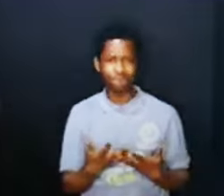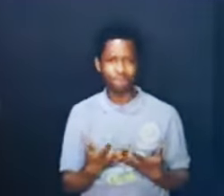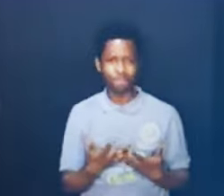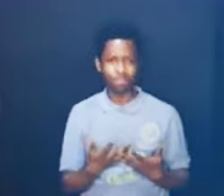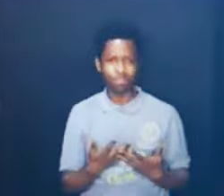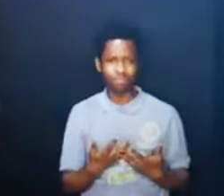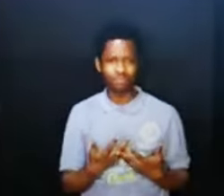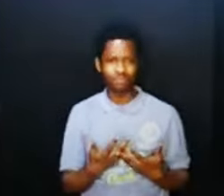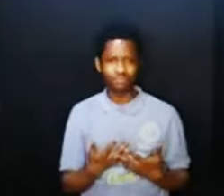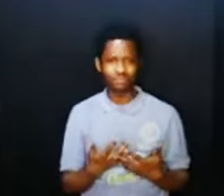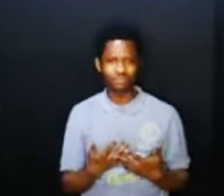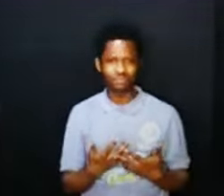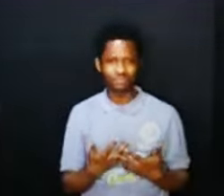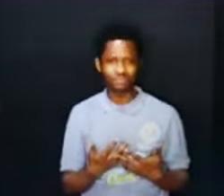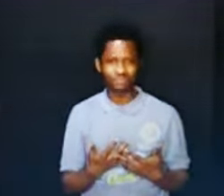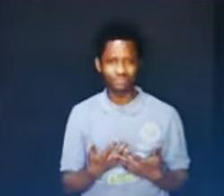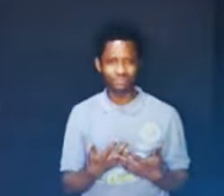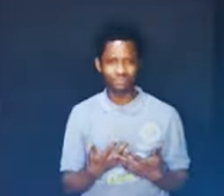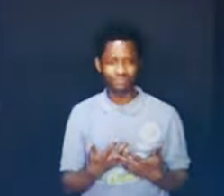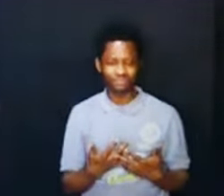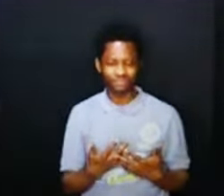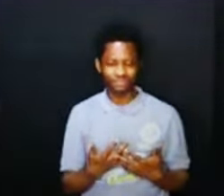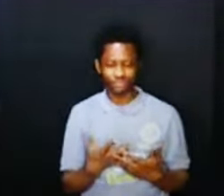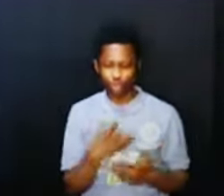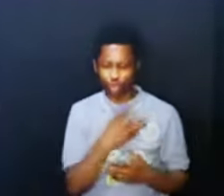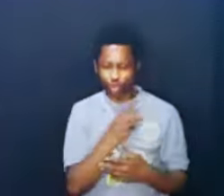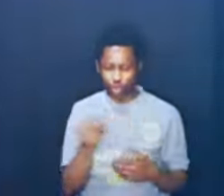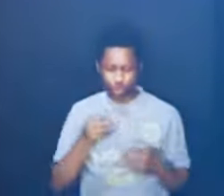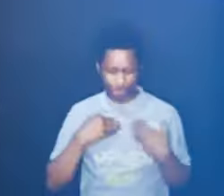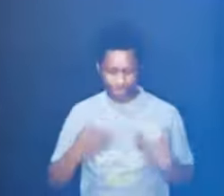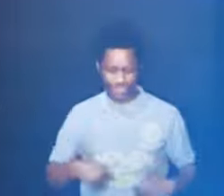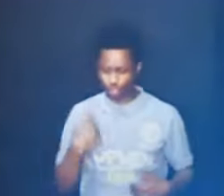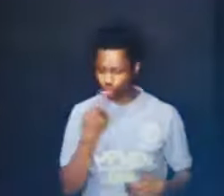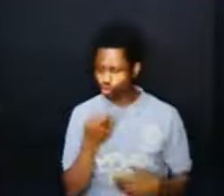born of God will continue to sin.